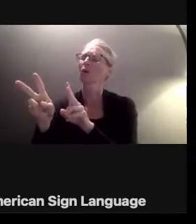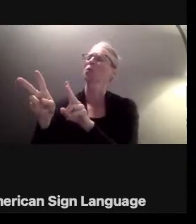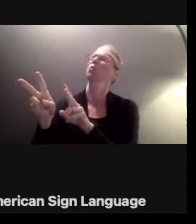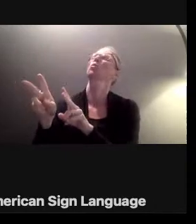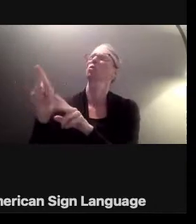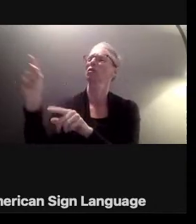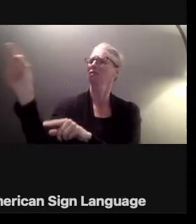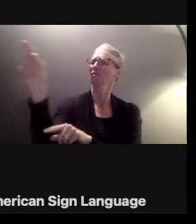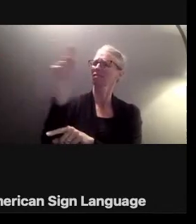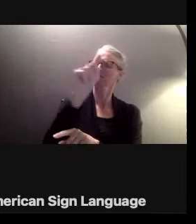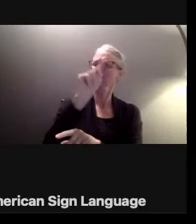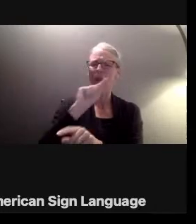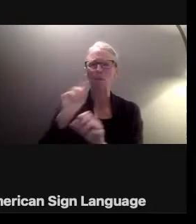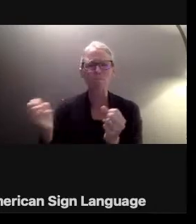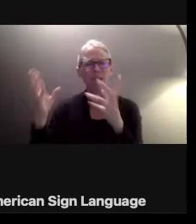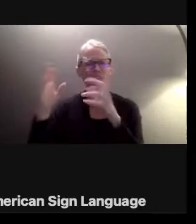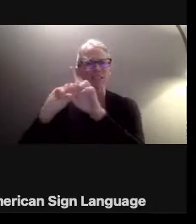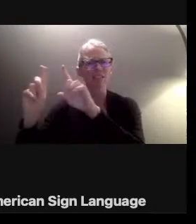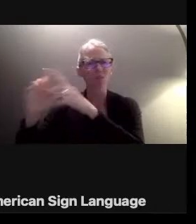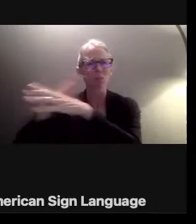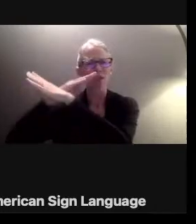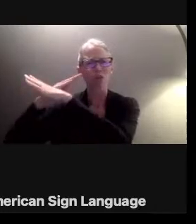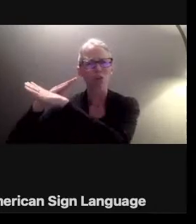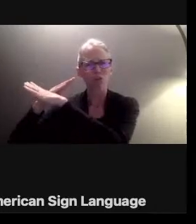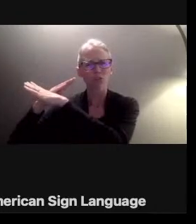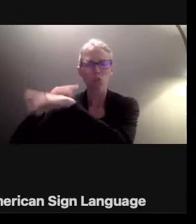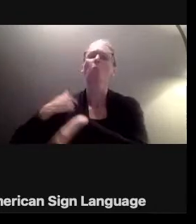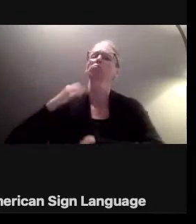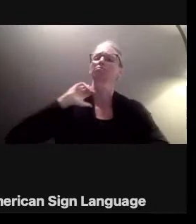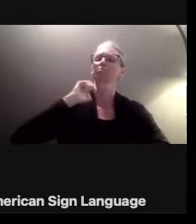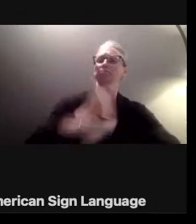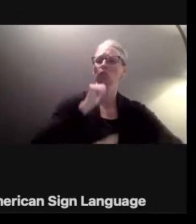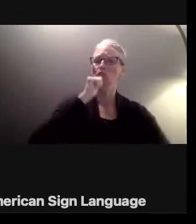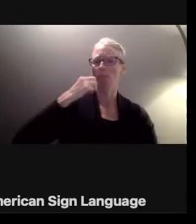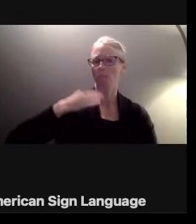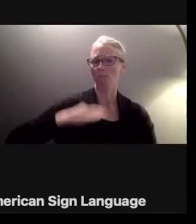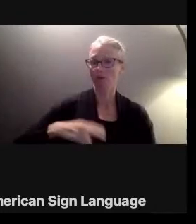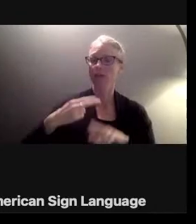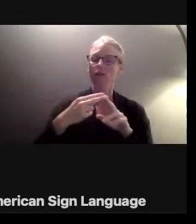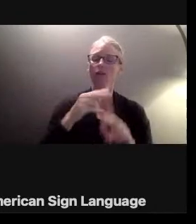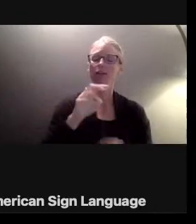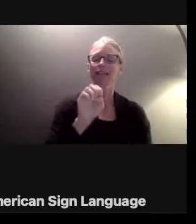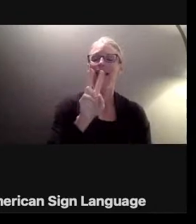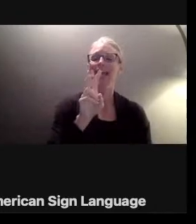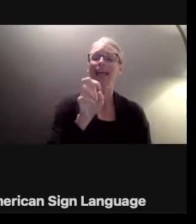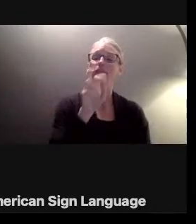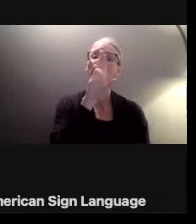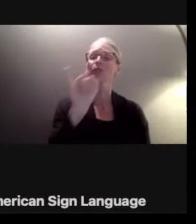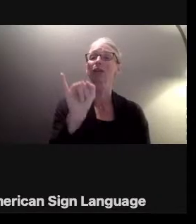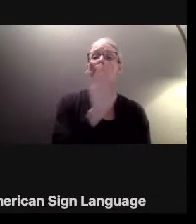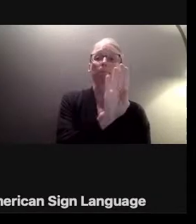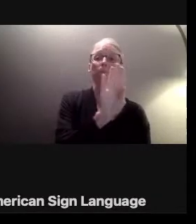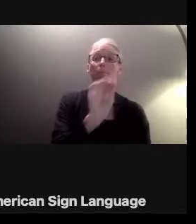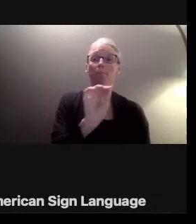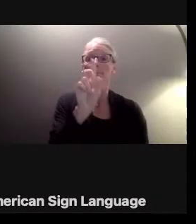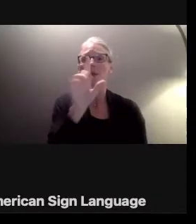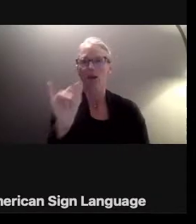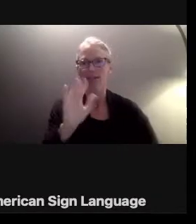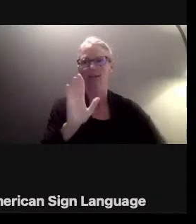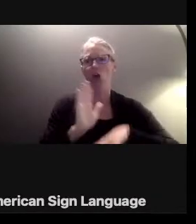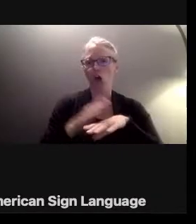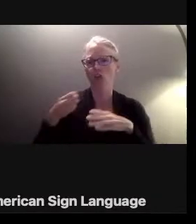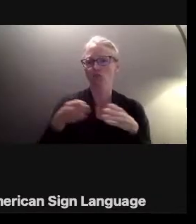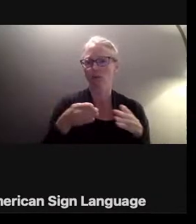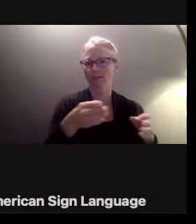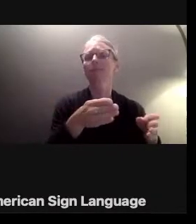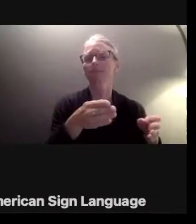called Everybody on Trails. Our mission is to provide equitable access to gear, opportunities,